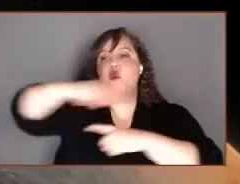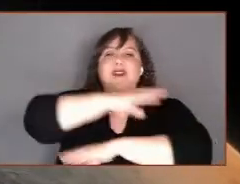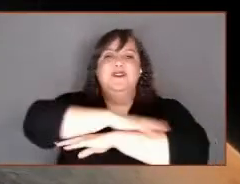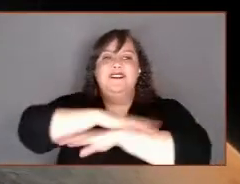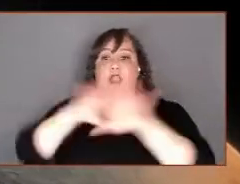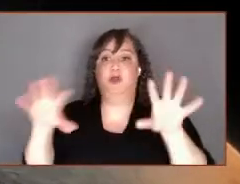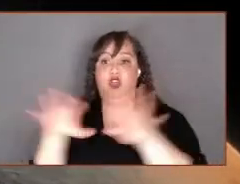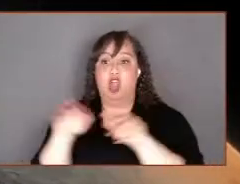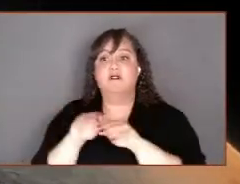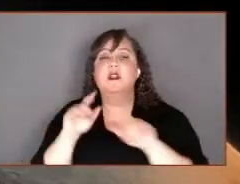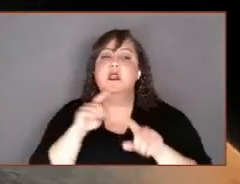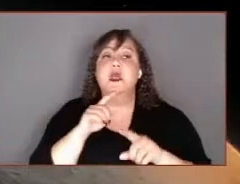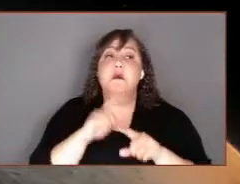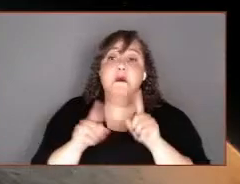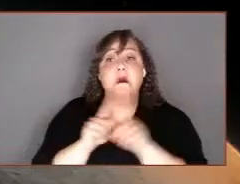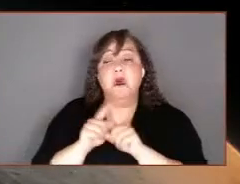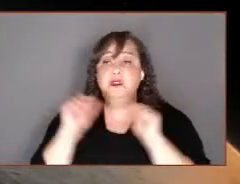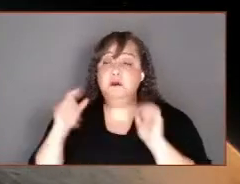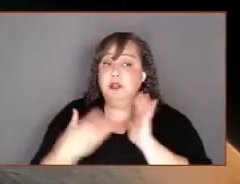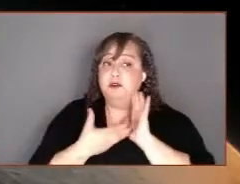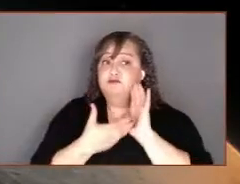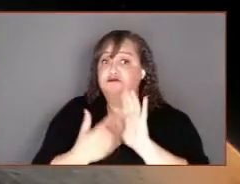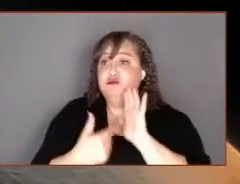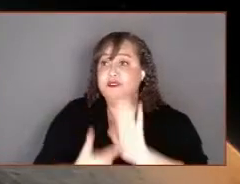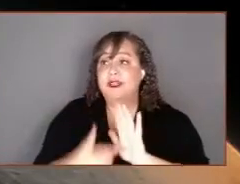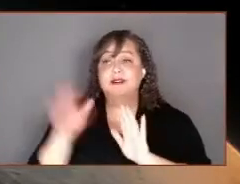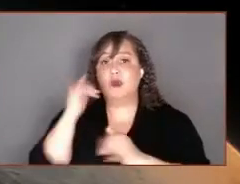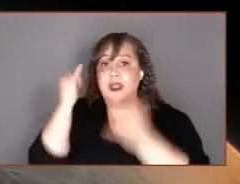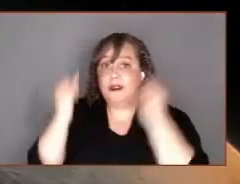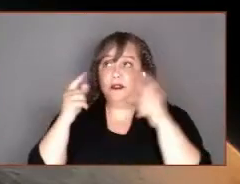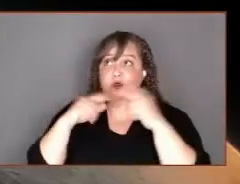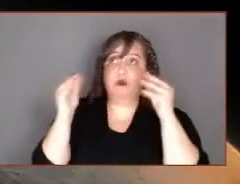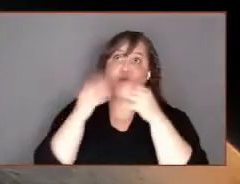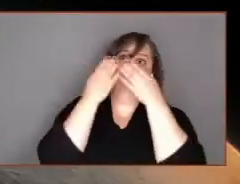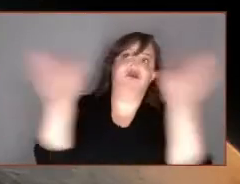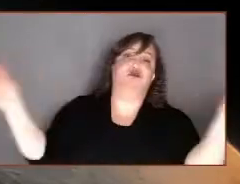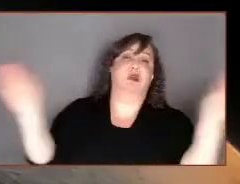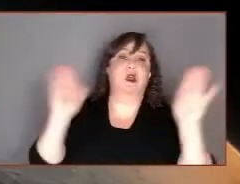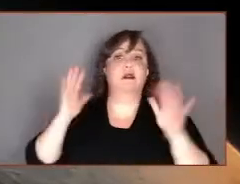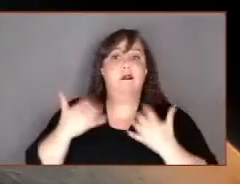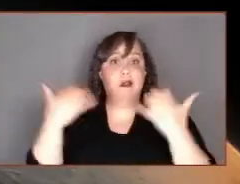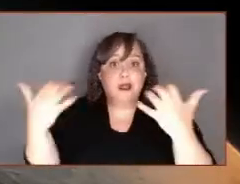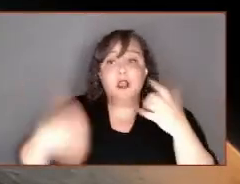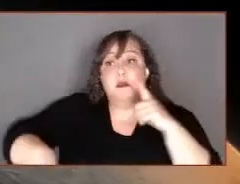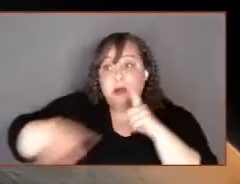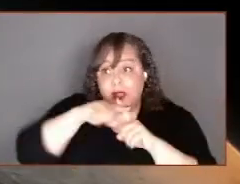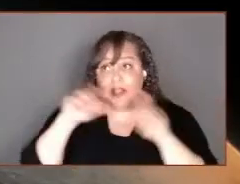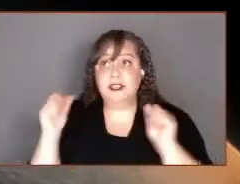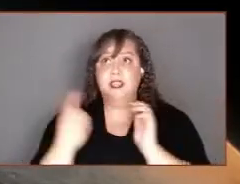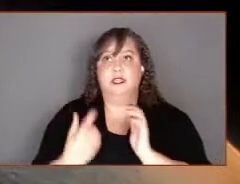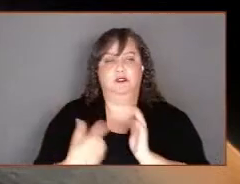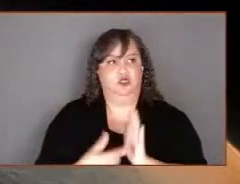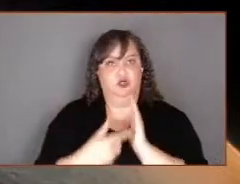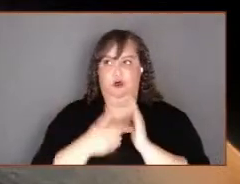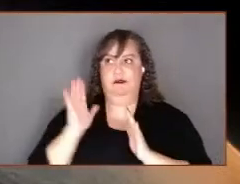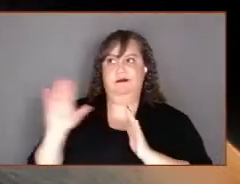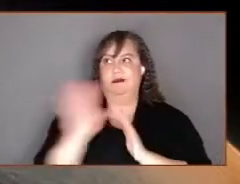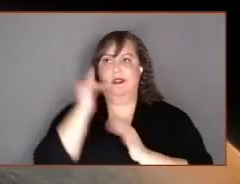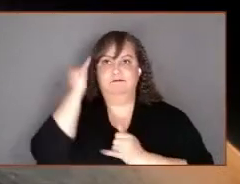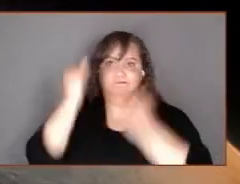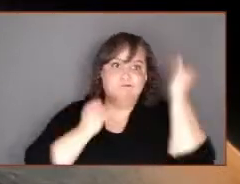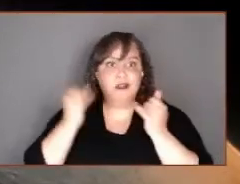broader audience. And in addition, they get the opportunity to provide these really cool ideas to us here at NASA for us to hopefully someday build